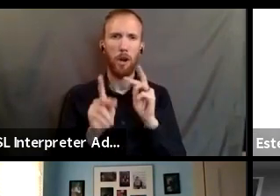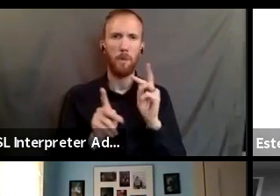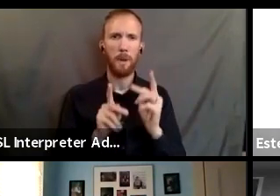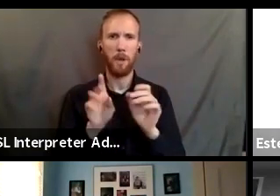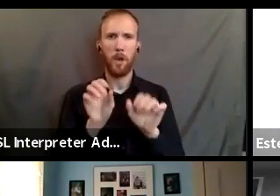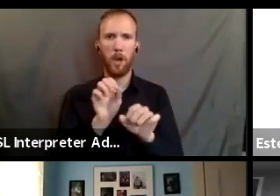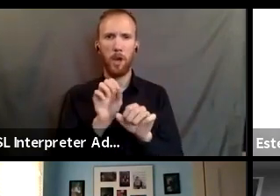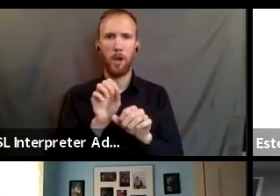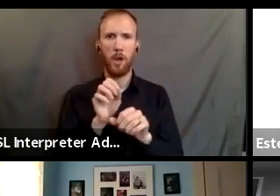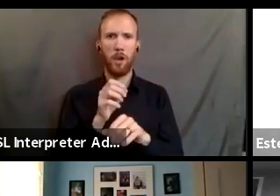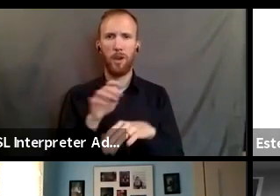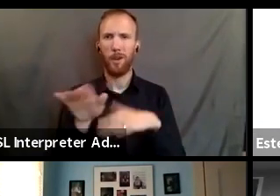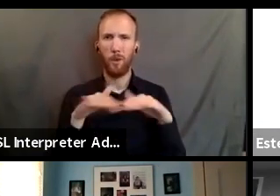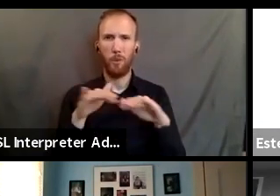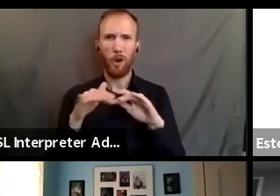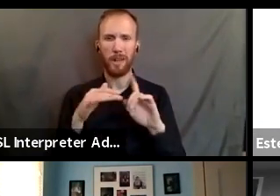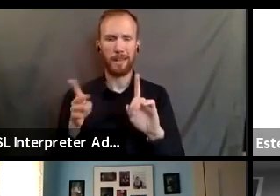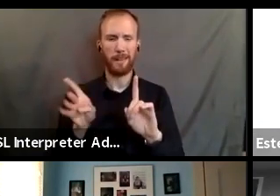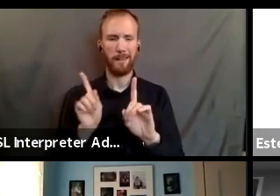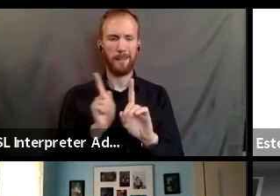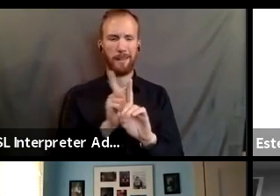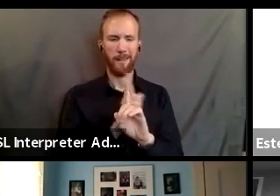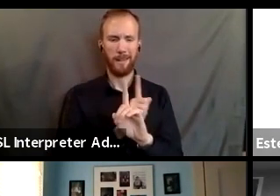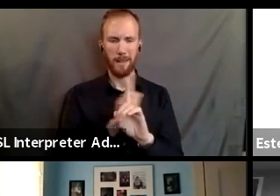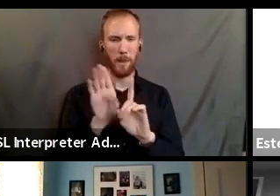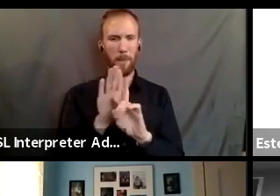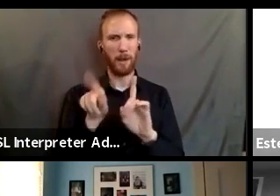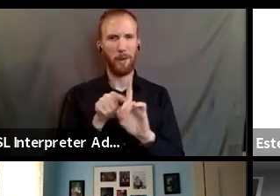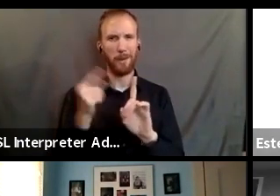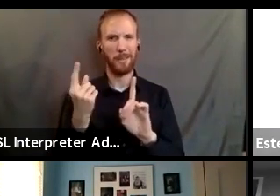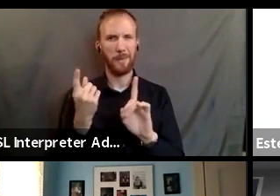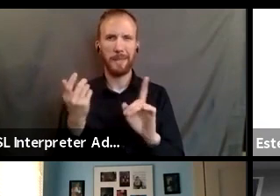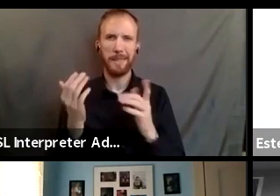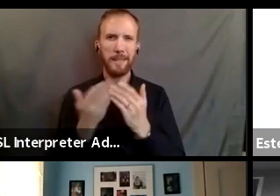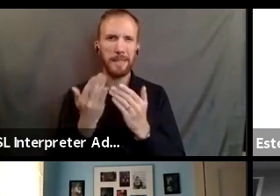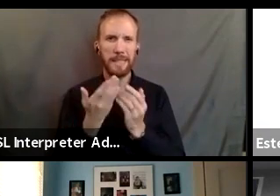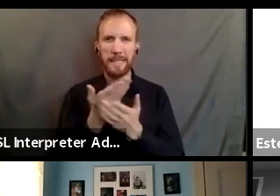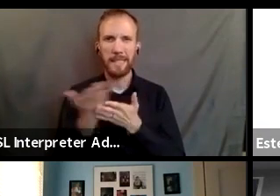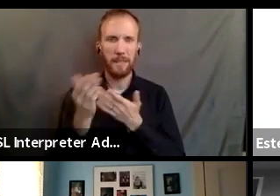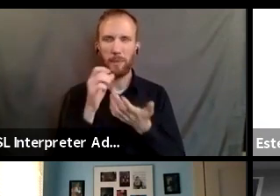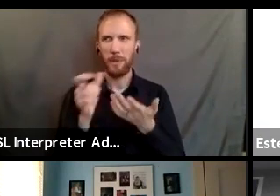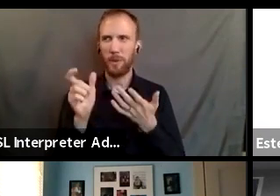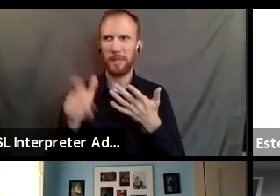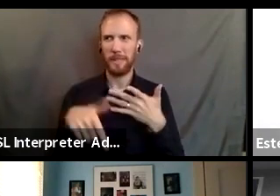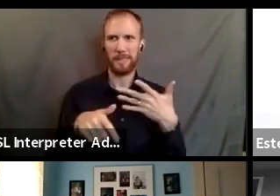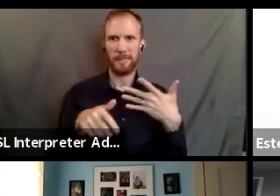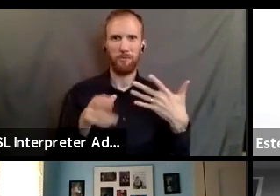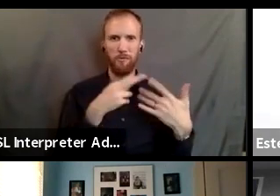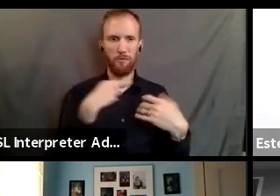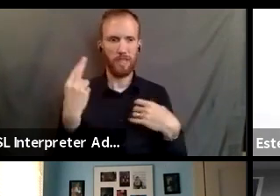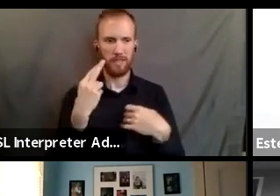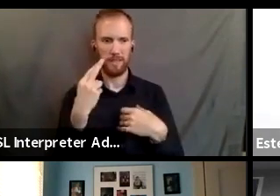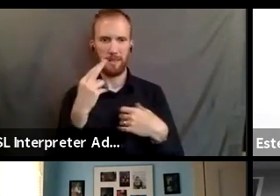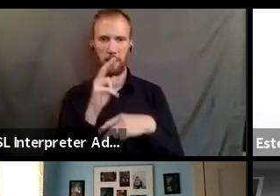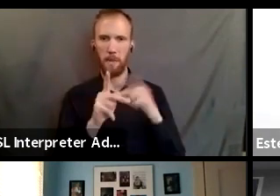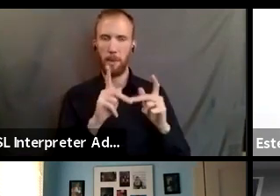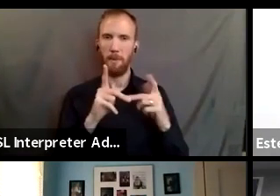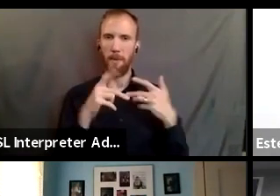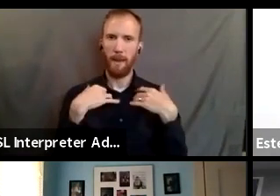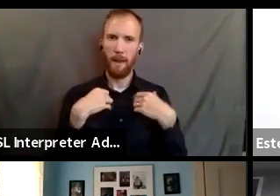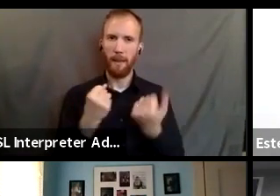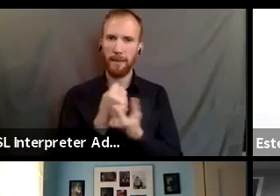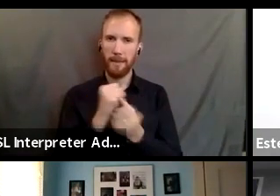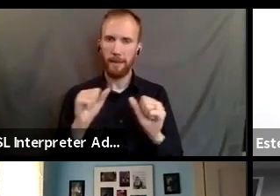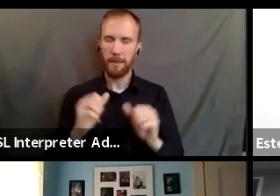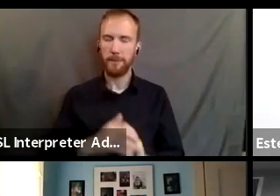solve for things uh which can be solved without putting members health and safety at risk their lives at risk um so we have